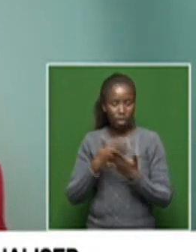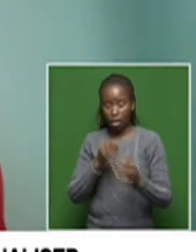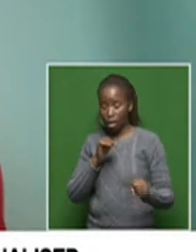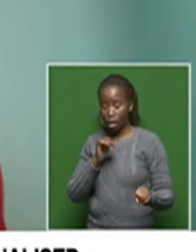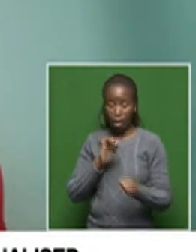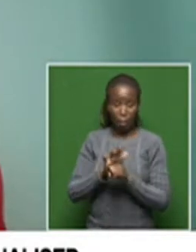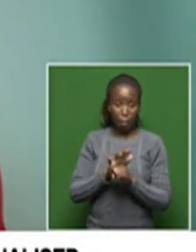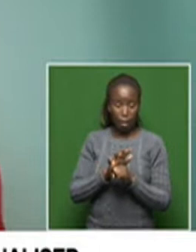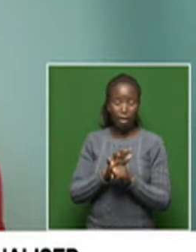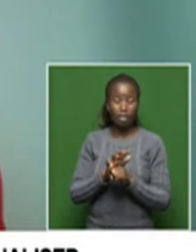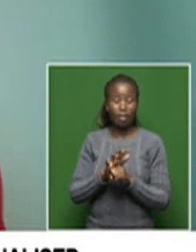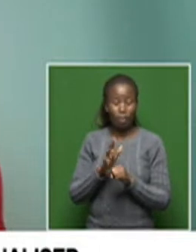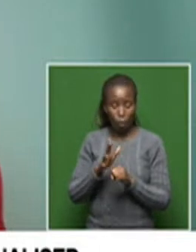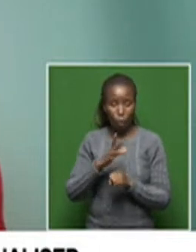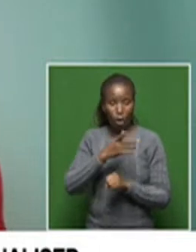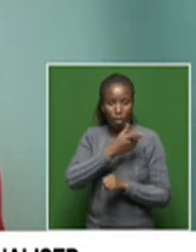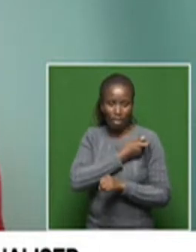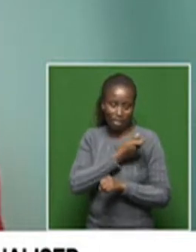the vaccine